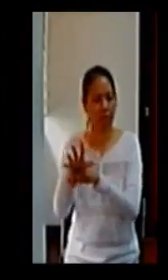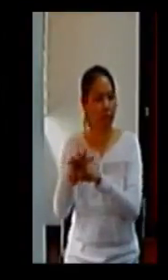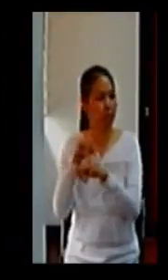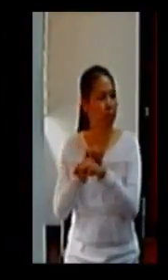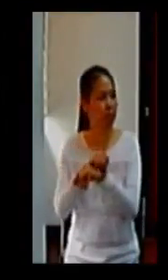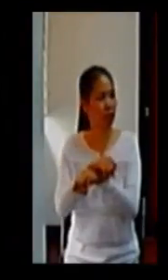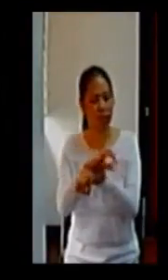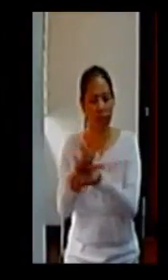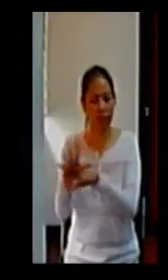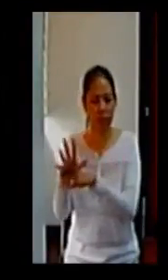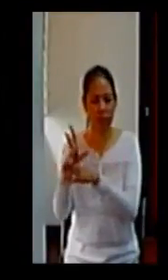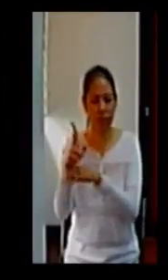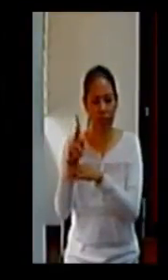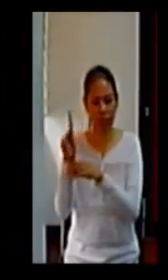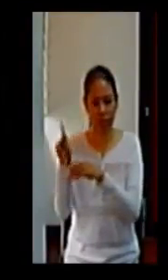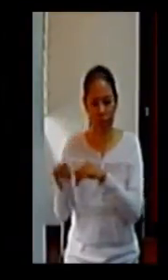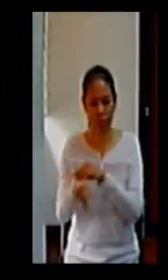ang